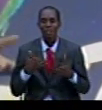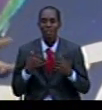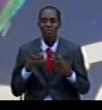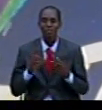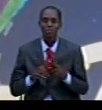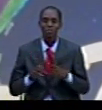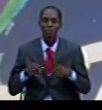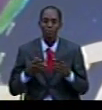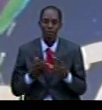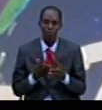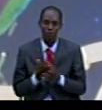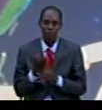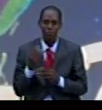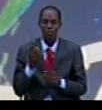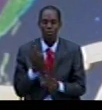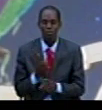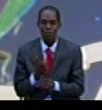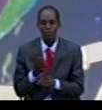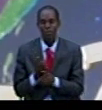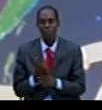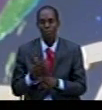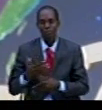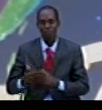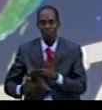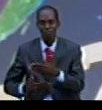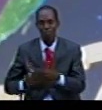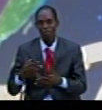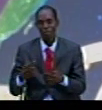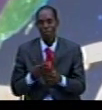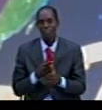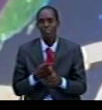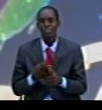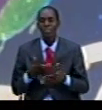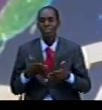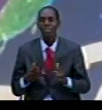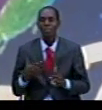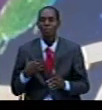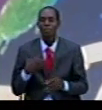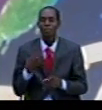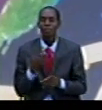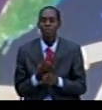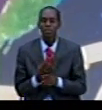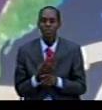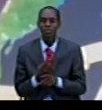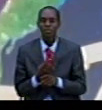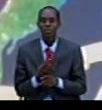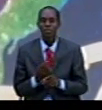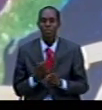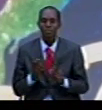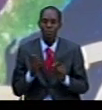first. So let me just I'll quickly recognize